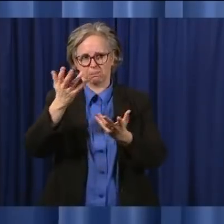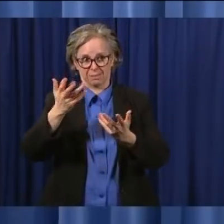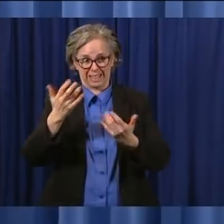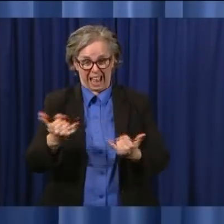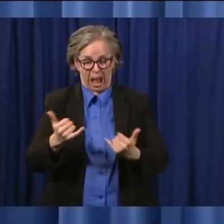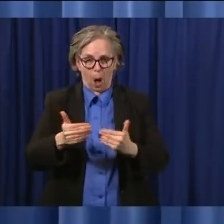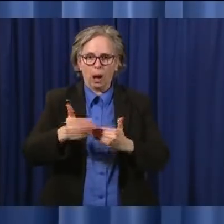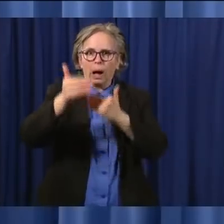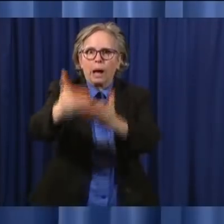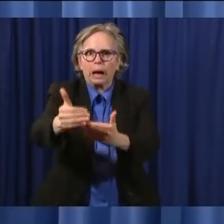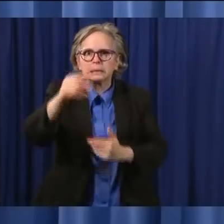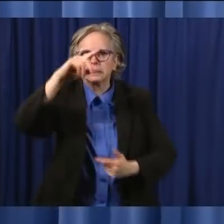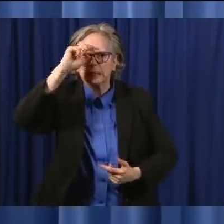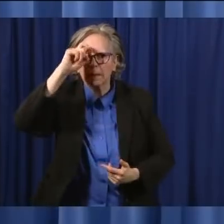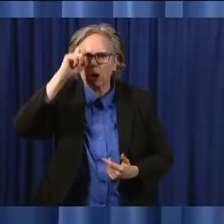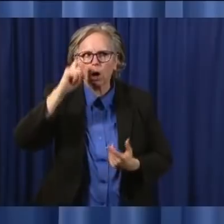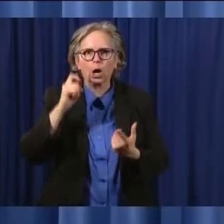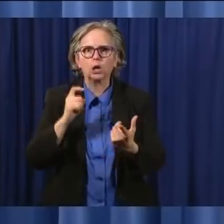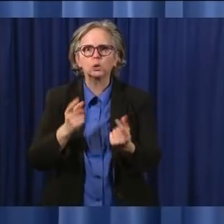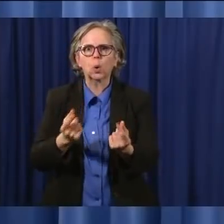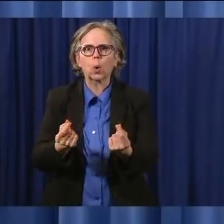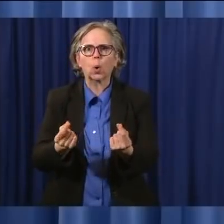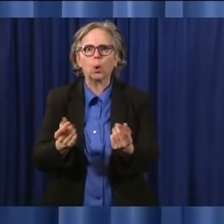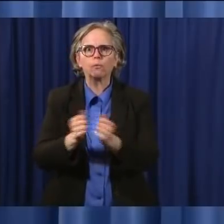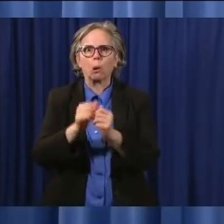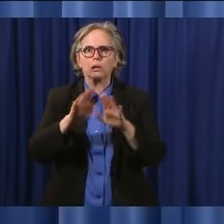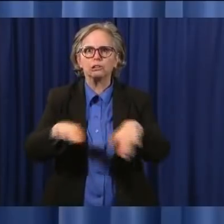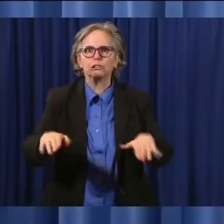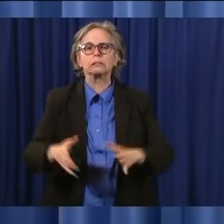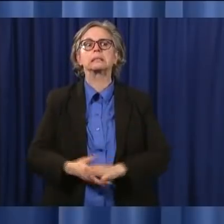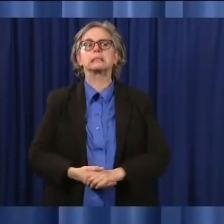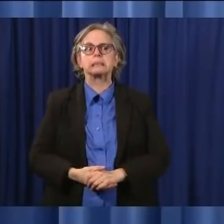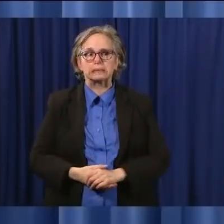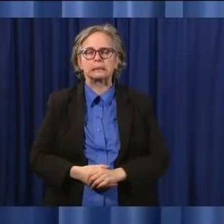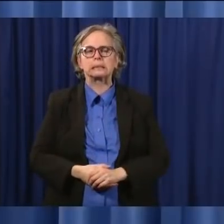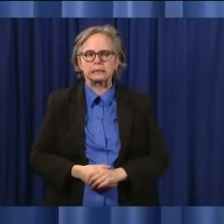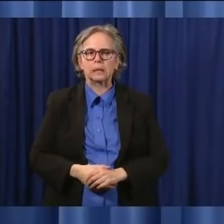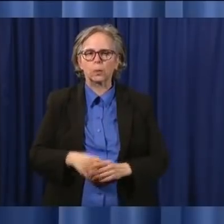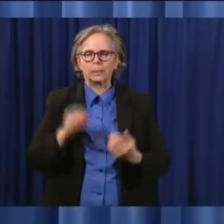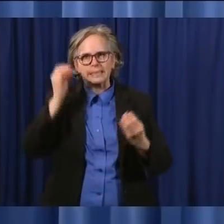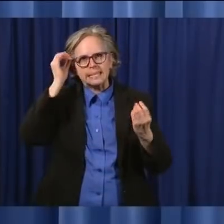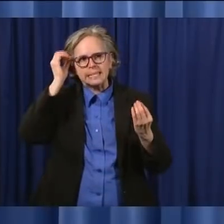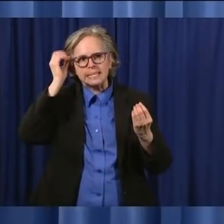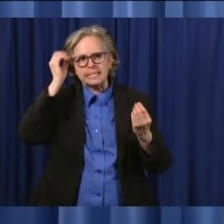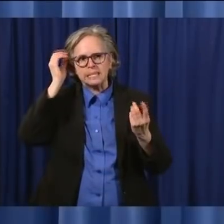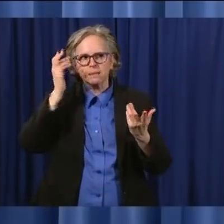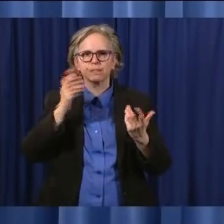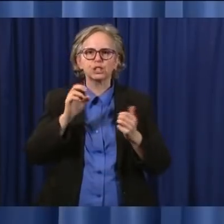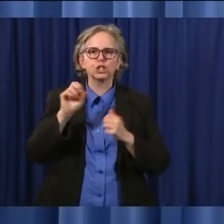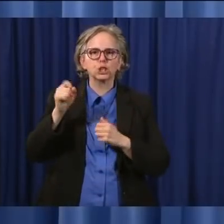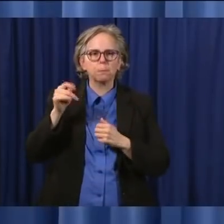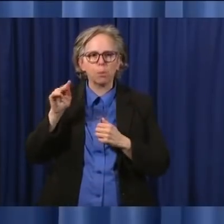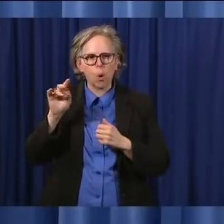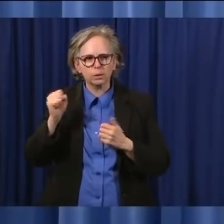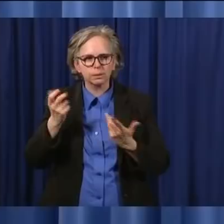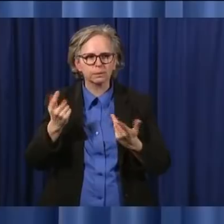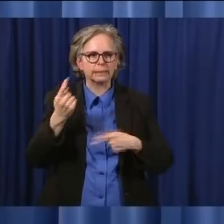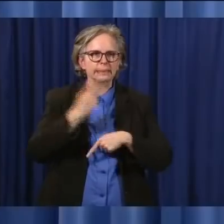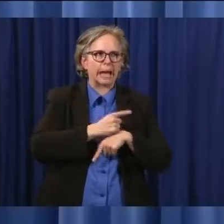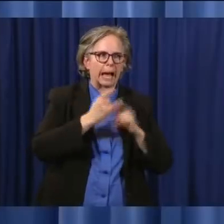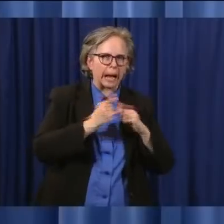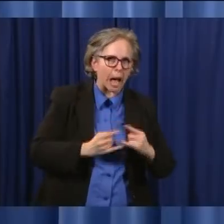these decisions about sports. When we look to the fall, we certainly hope kids will be able to go back in school. We don't know that